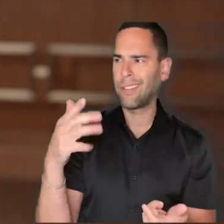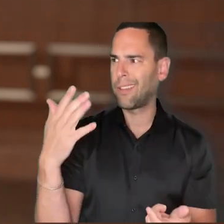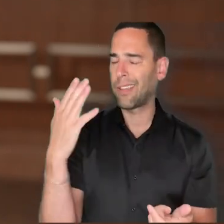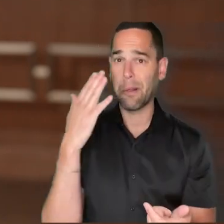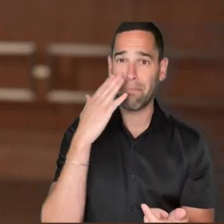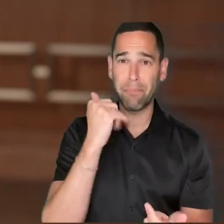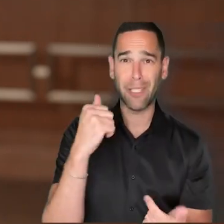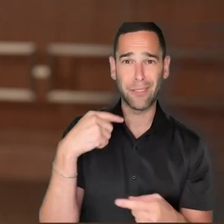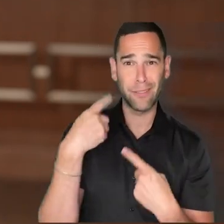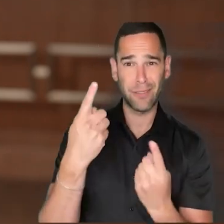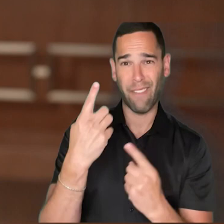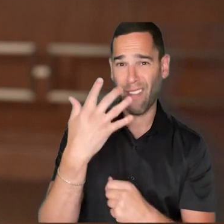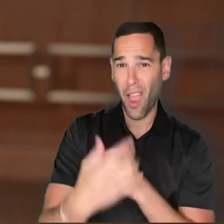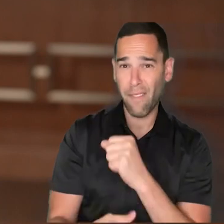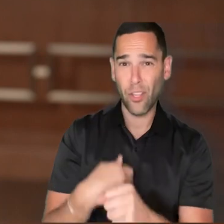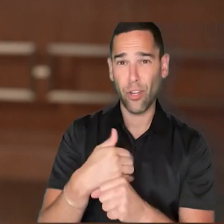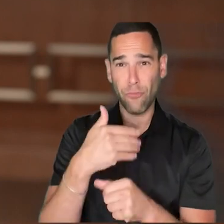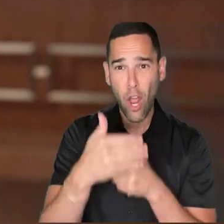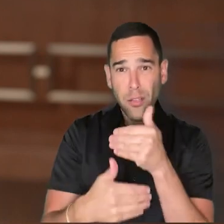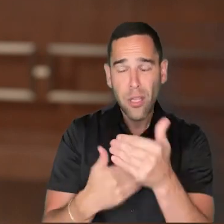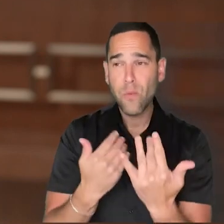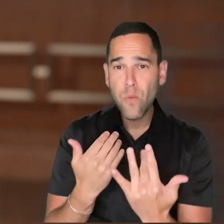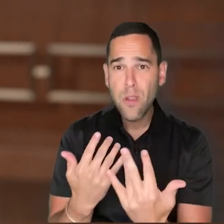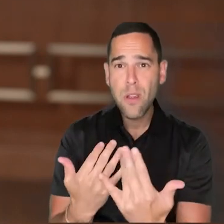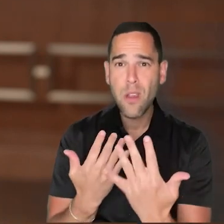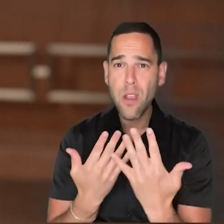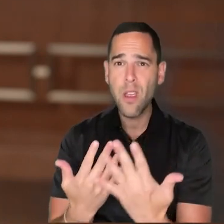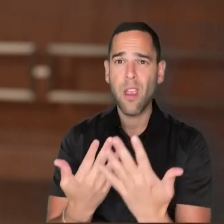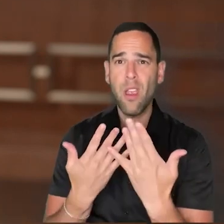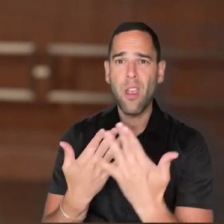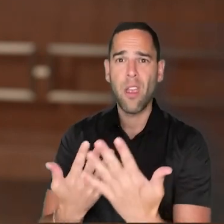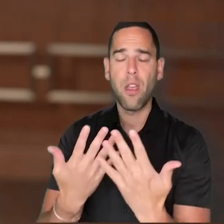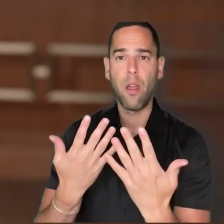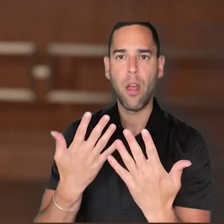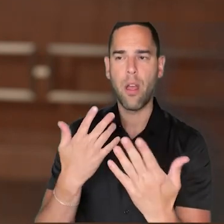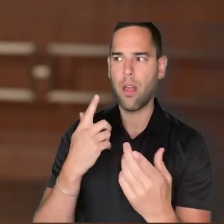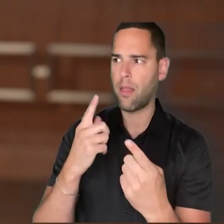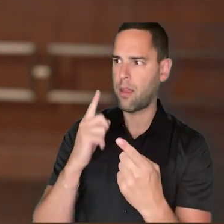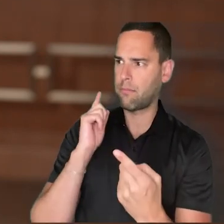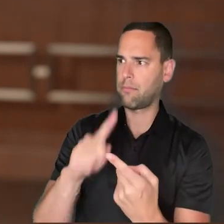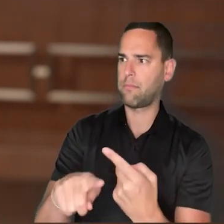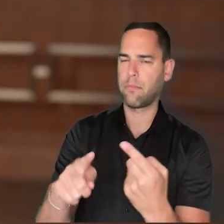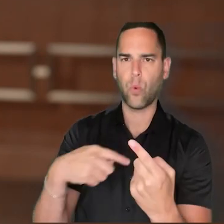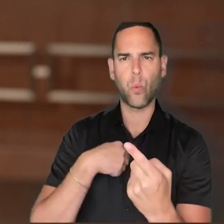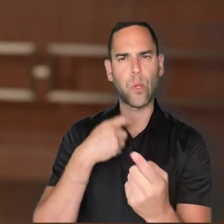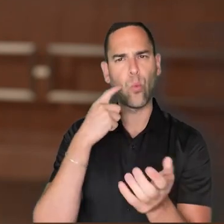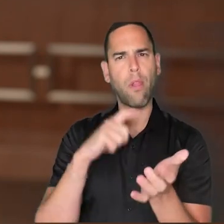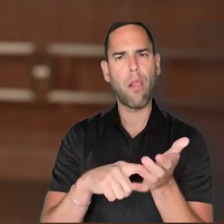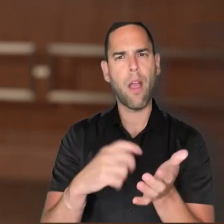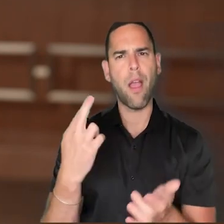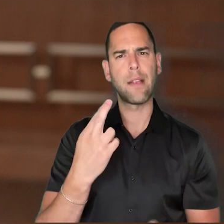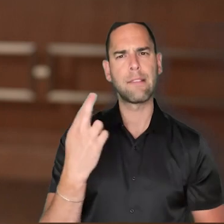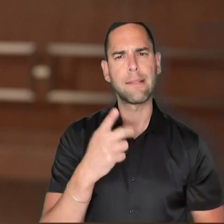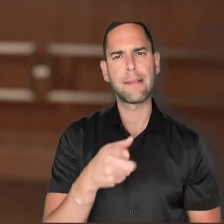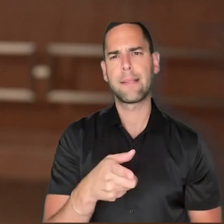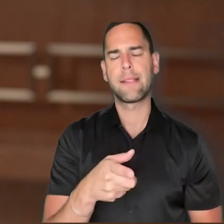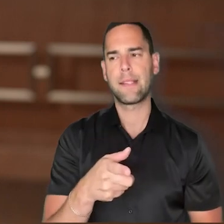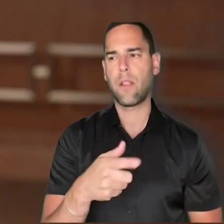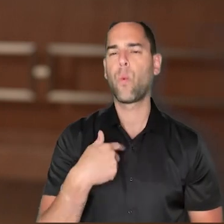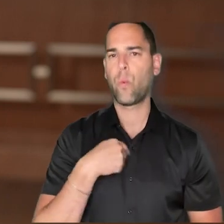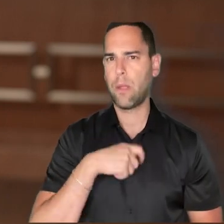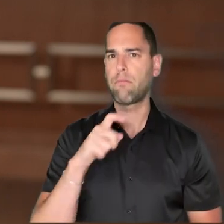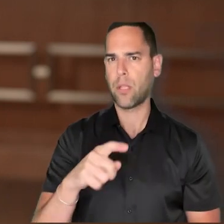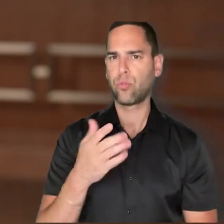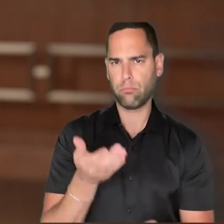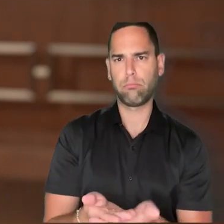been going on for over 5 years. But equally importantly, I think we were really recognizing that it was